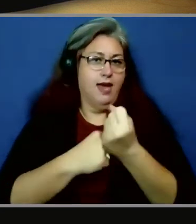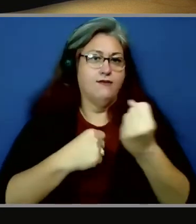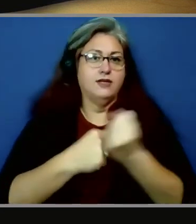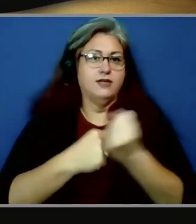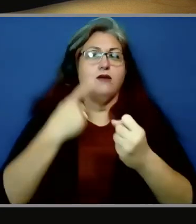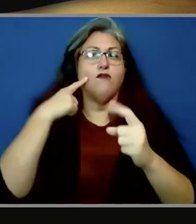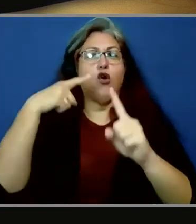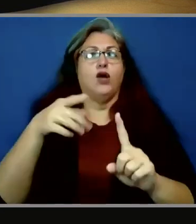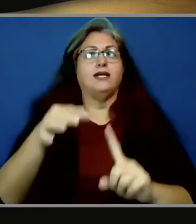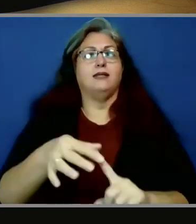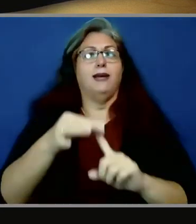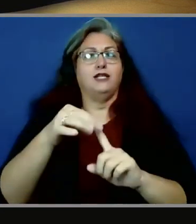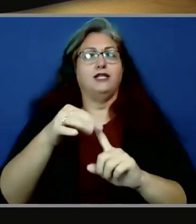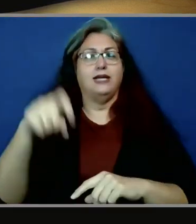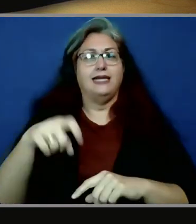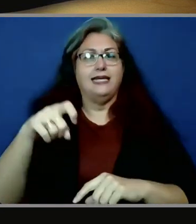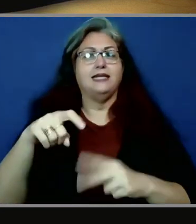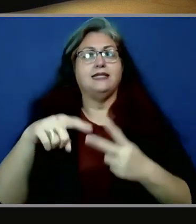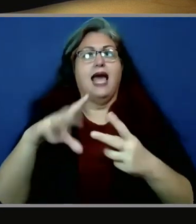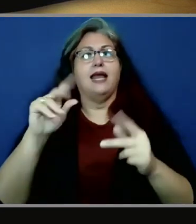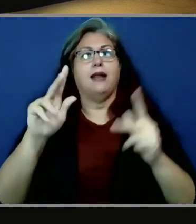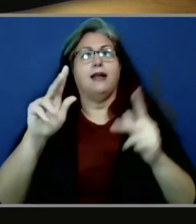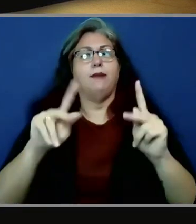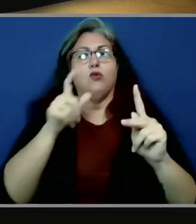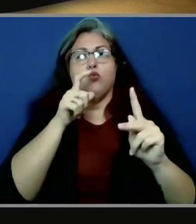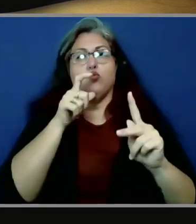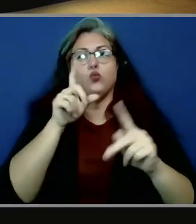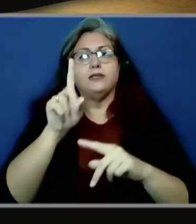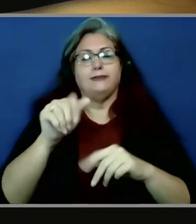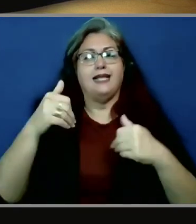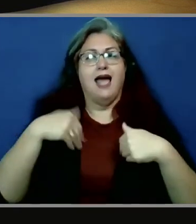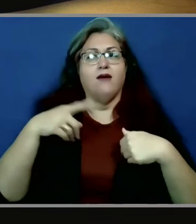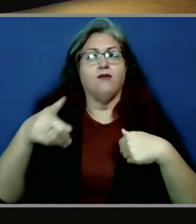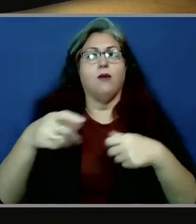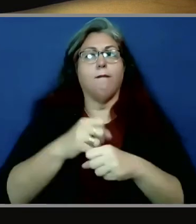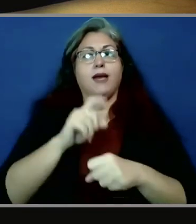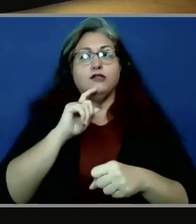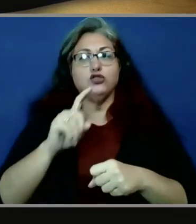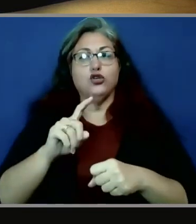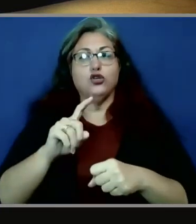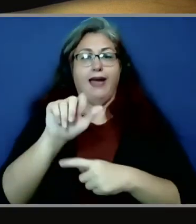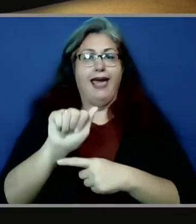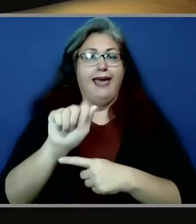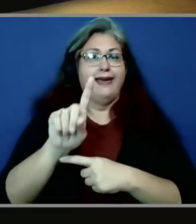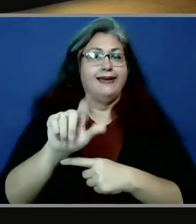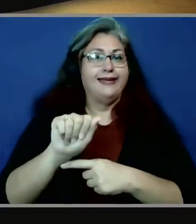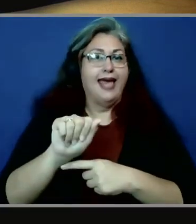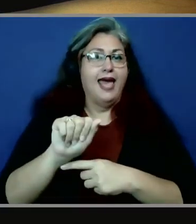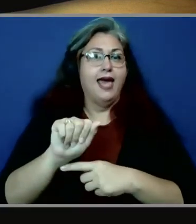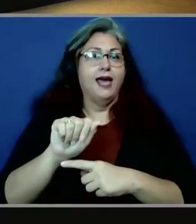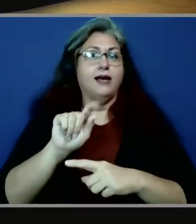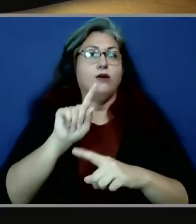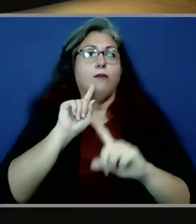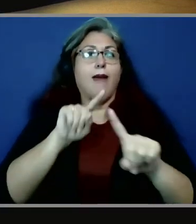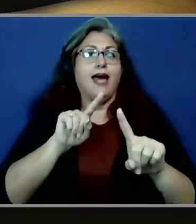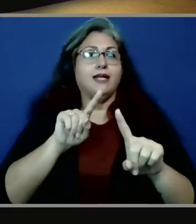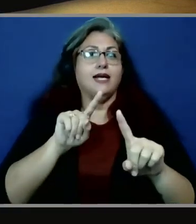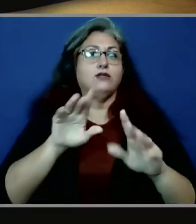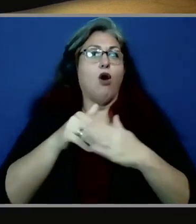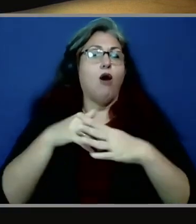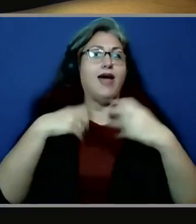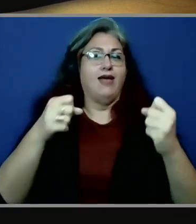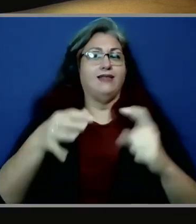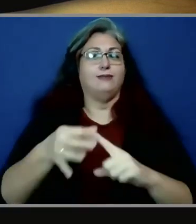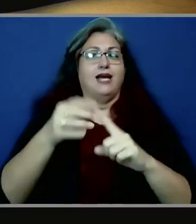special needs and for citizens with disabilities, that they make sure that ADA mandates are upheld, especially during this